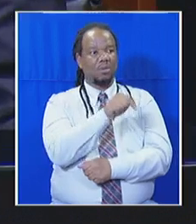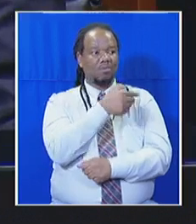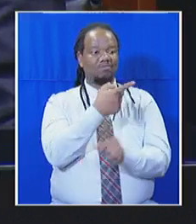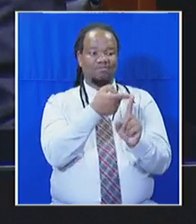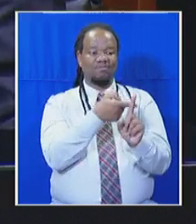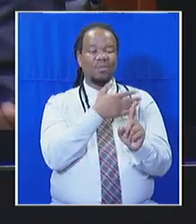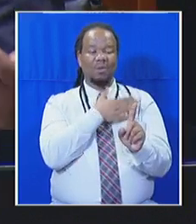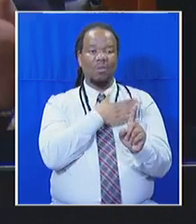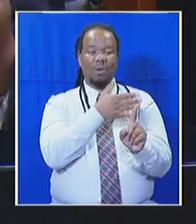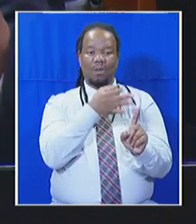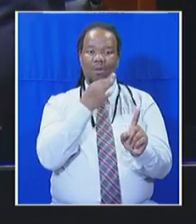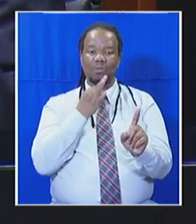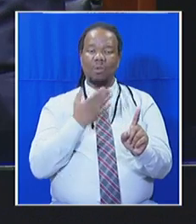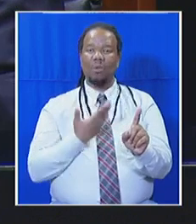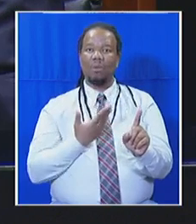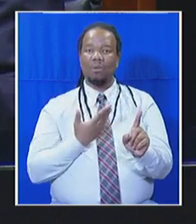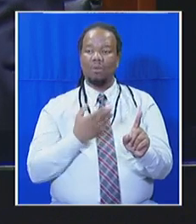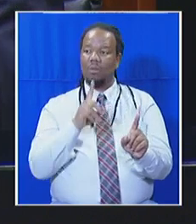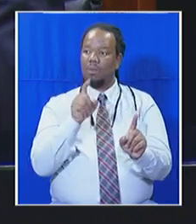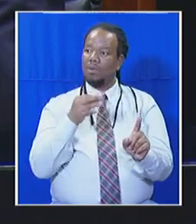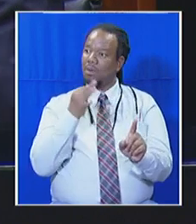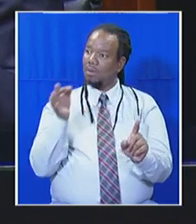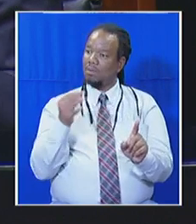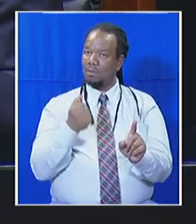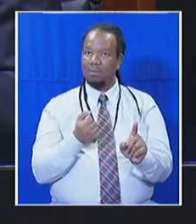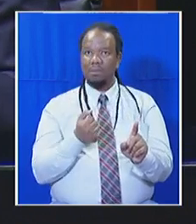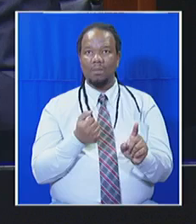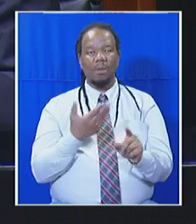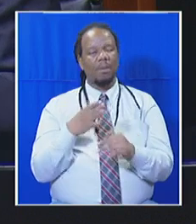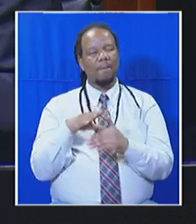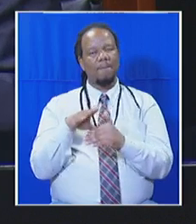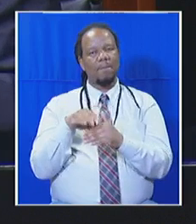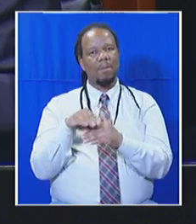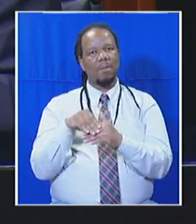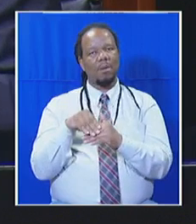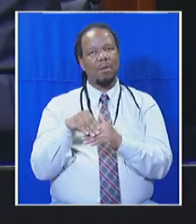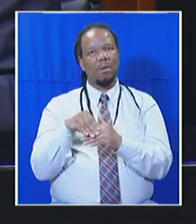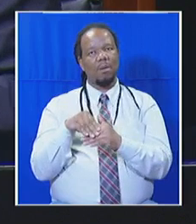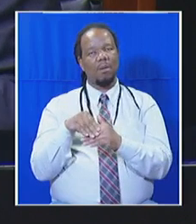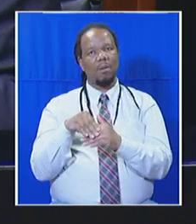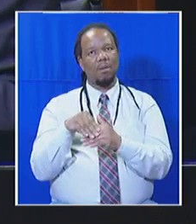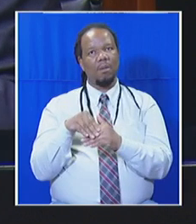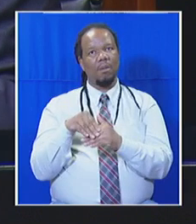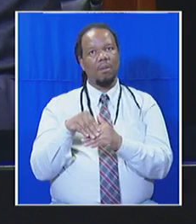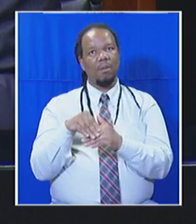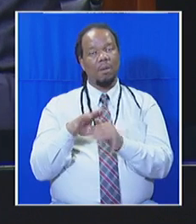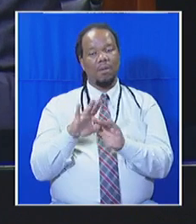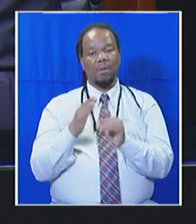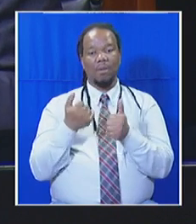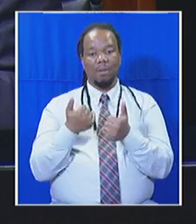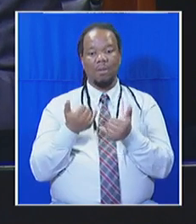question. And so, honorable members, I feel that for current